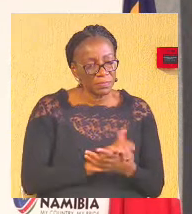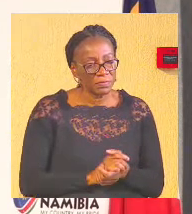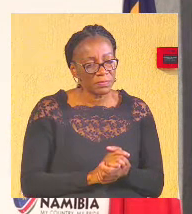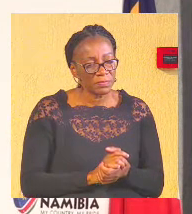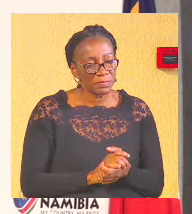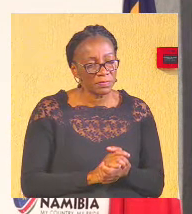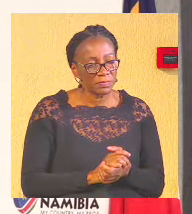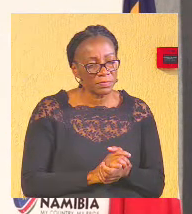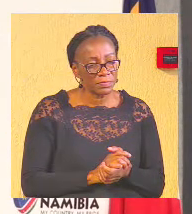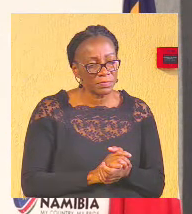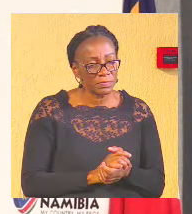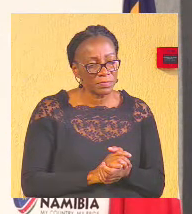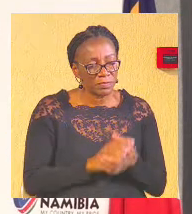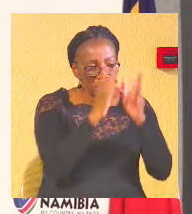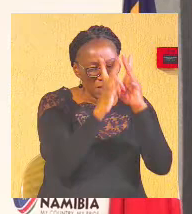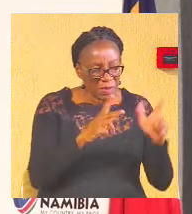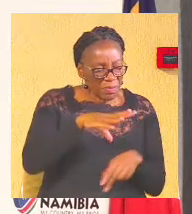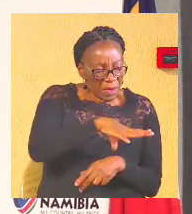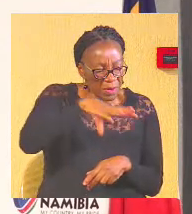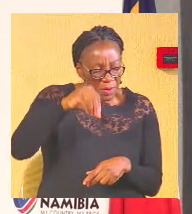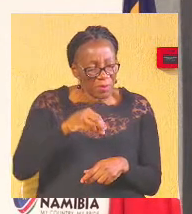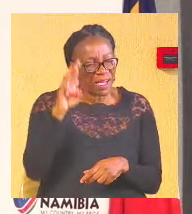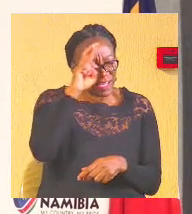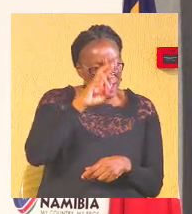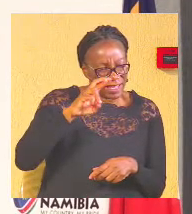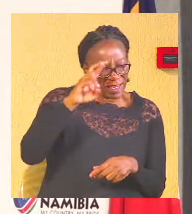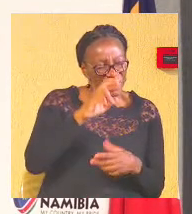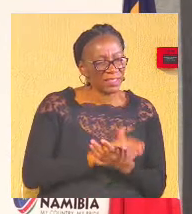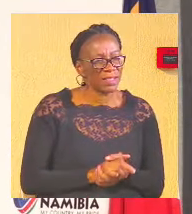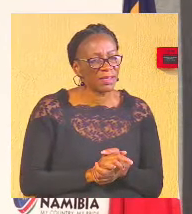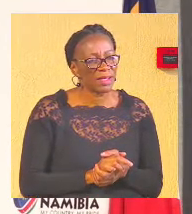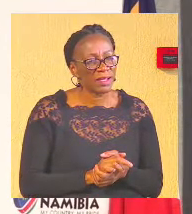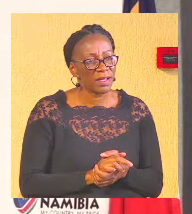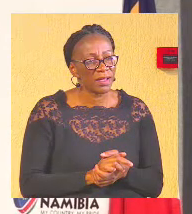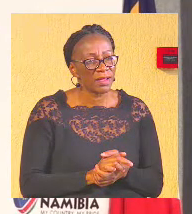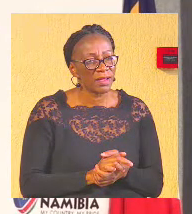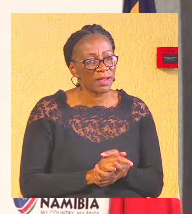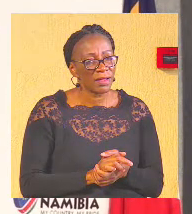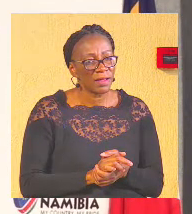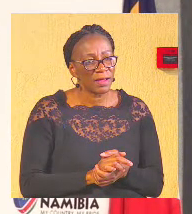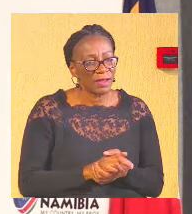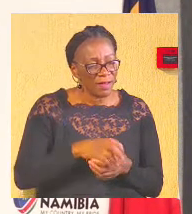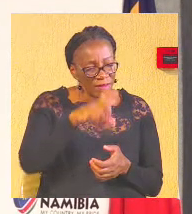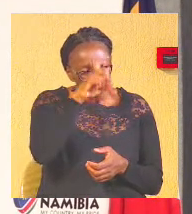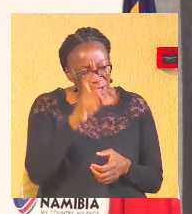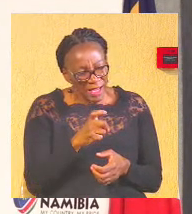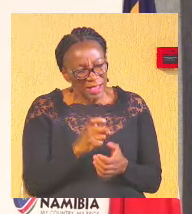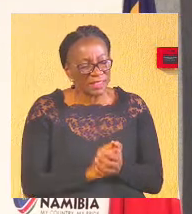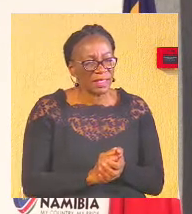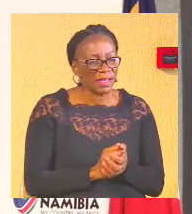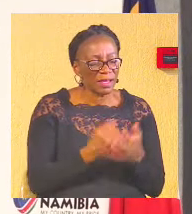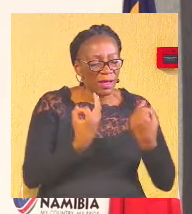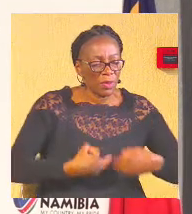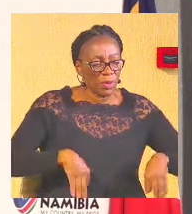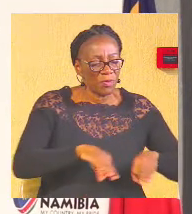Omaheke region going to the villages to talk to our elderly people? Do people there outside know what is happening?